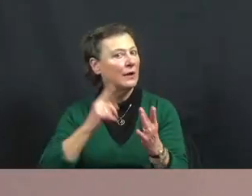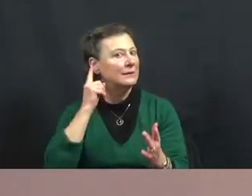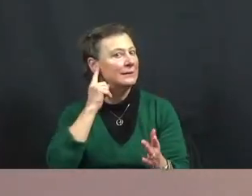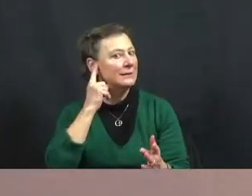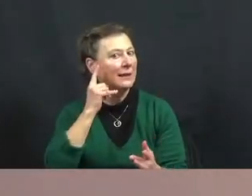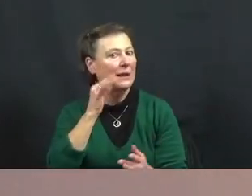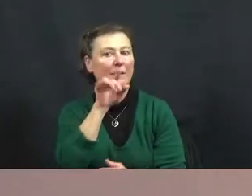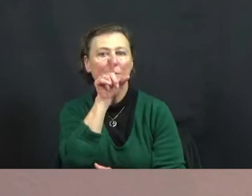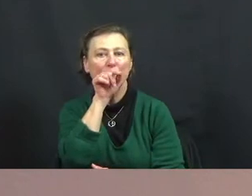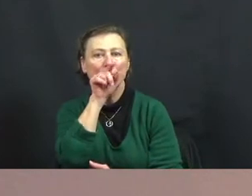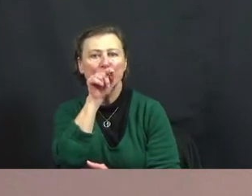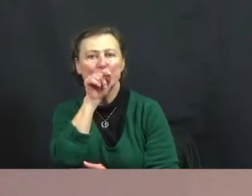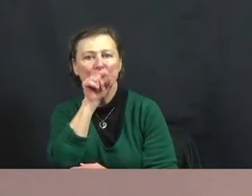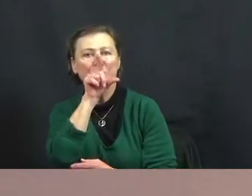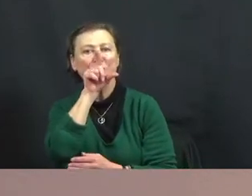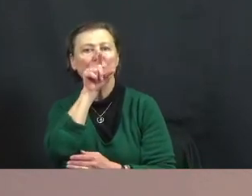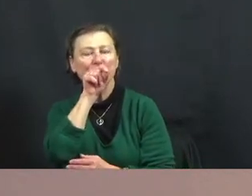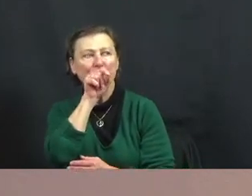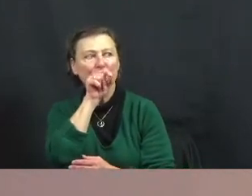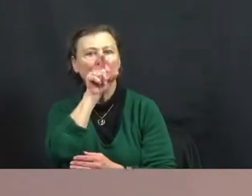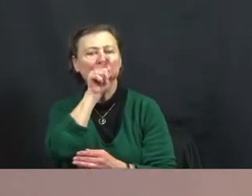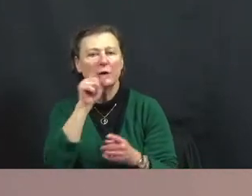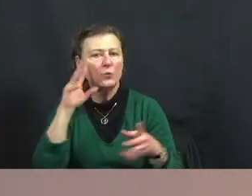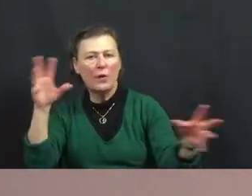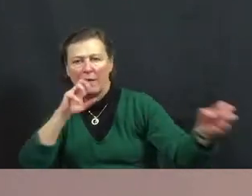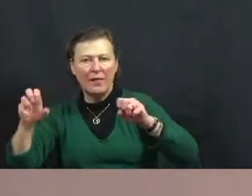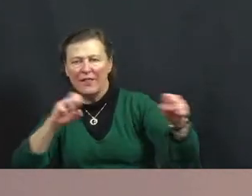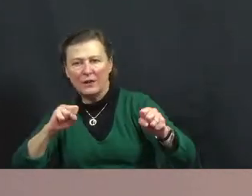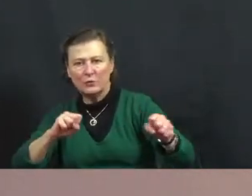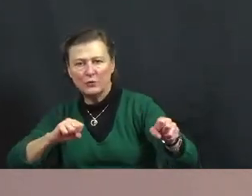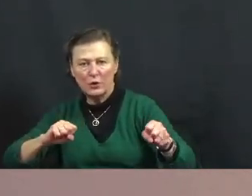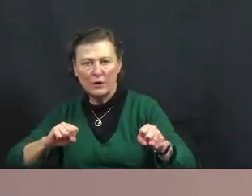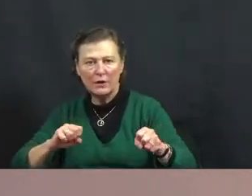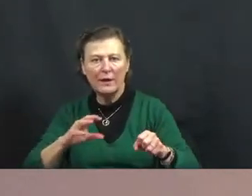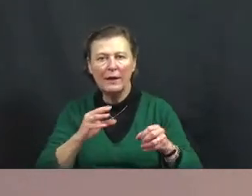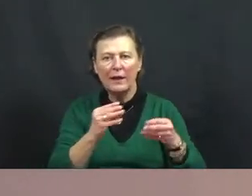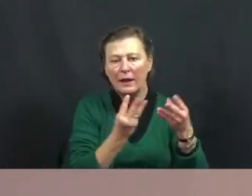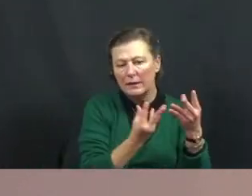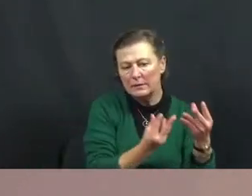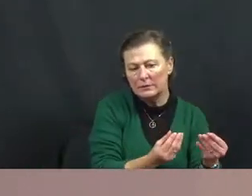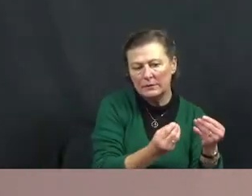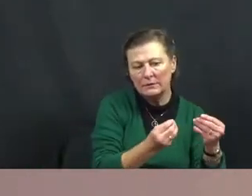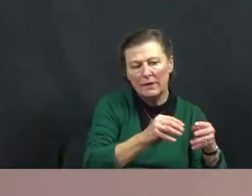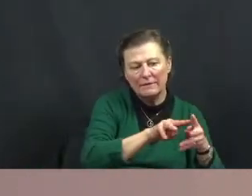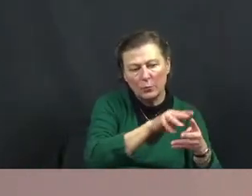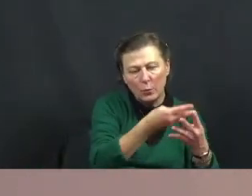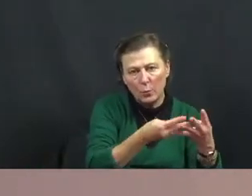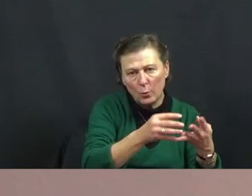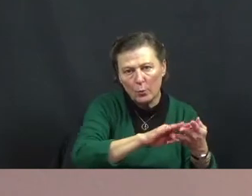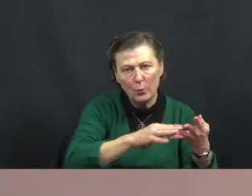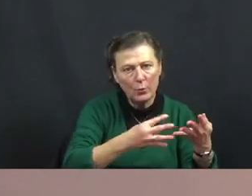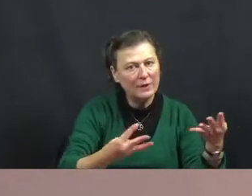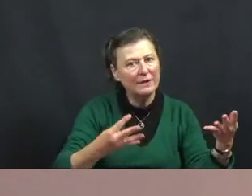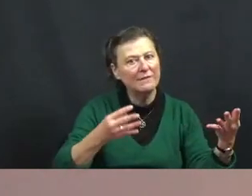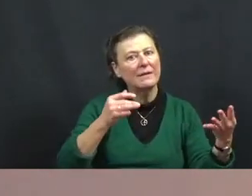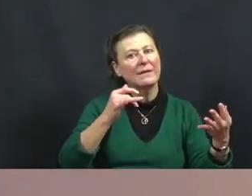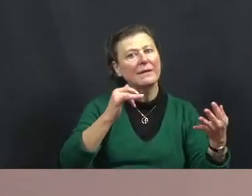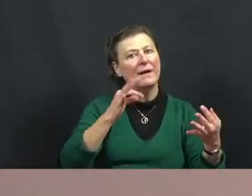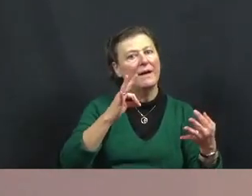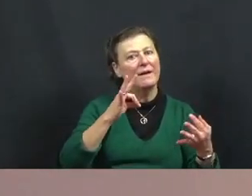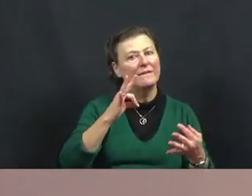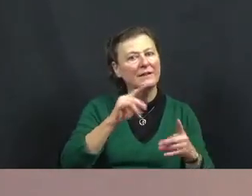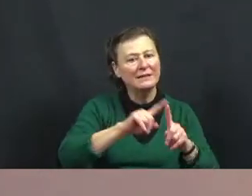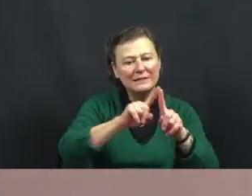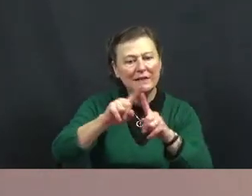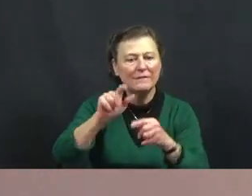the dove to the thunder's roll, from the subtlest interweaving of willful